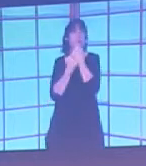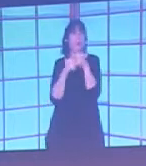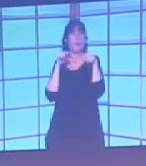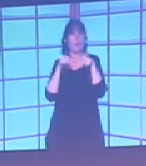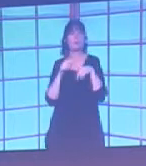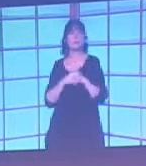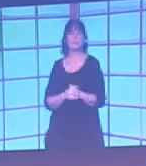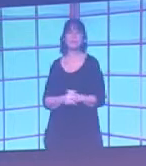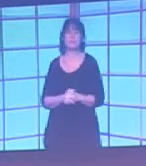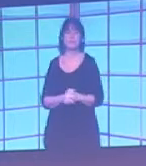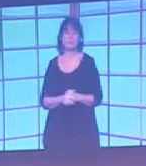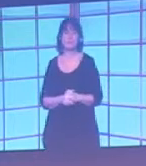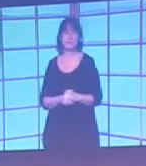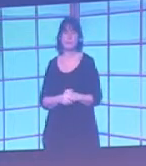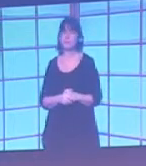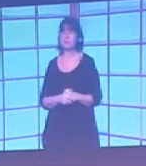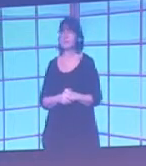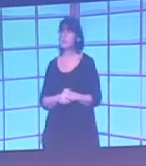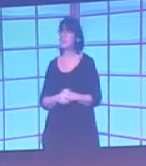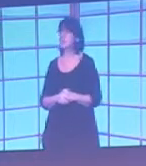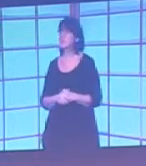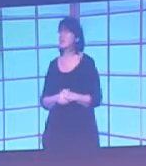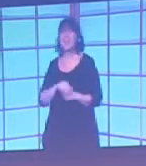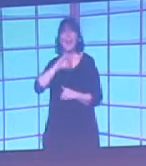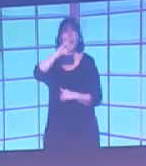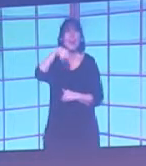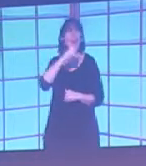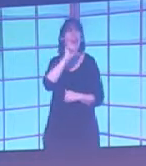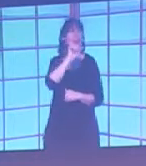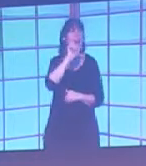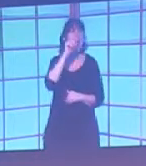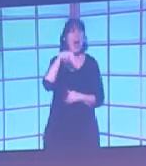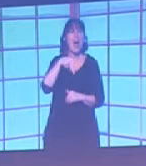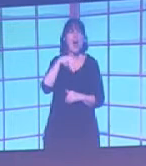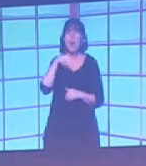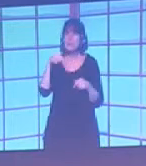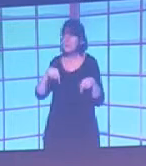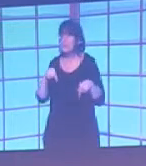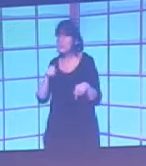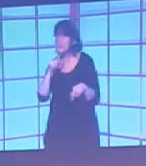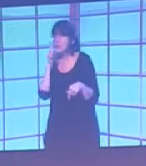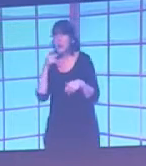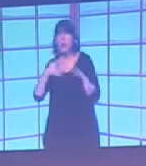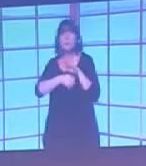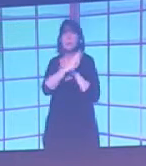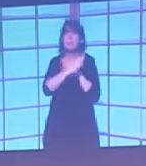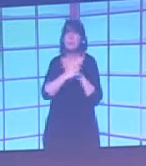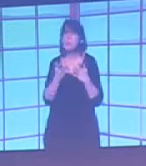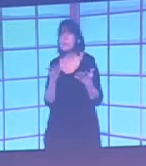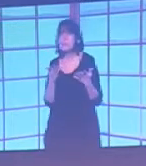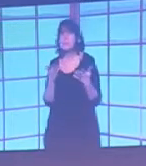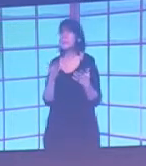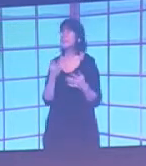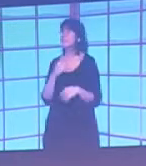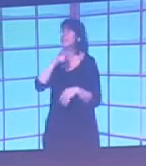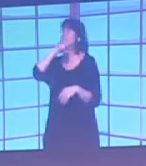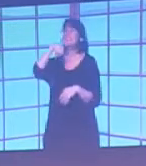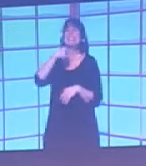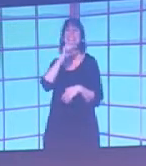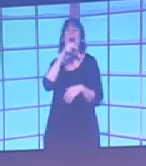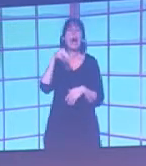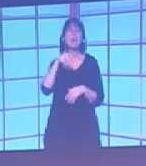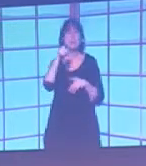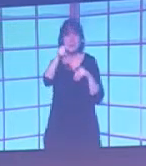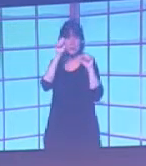Have we still got Jan Bluesen from KMVB with us today? Did he have to go home? Jan, I wonder if you could say a